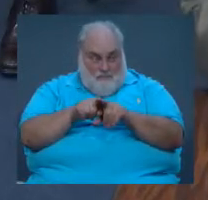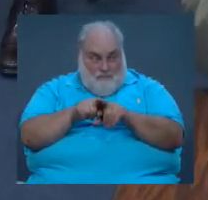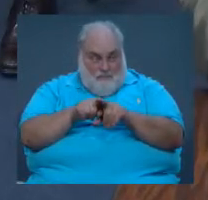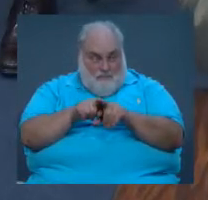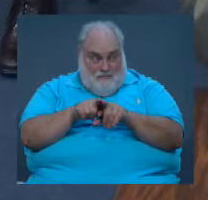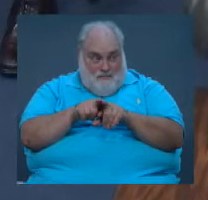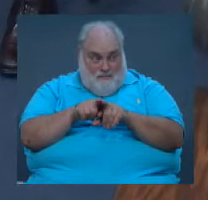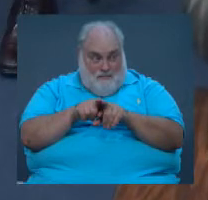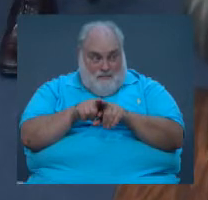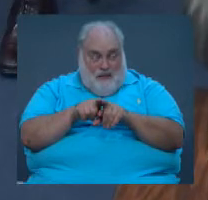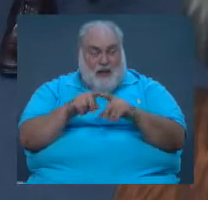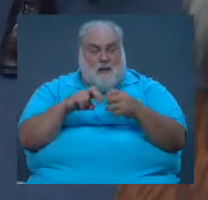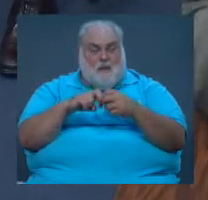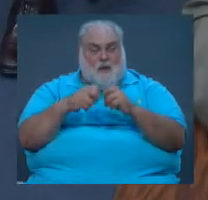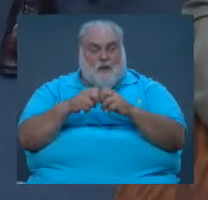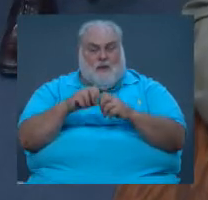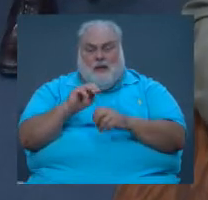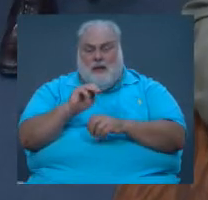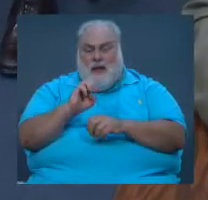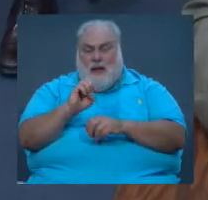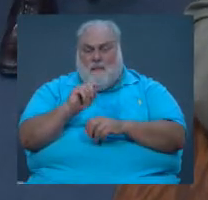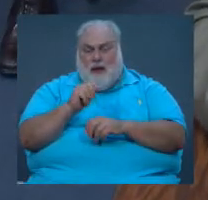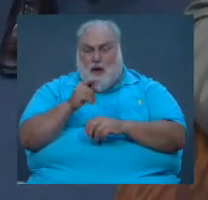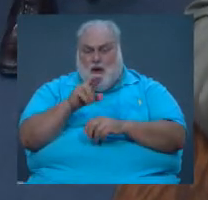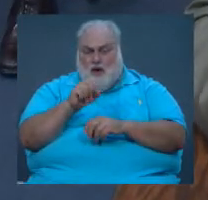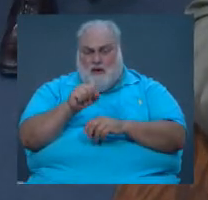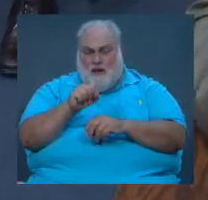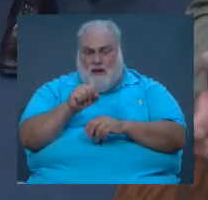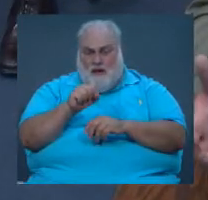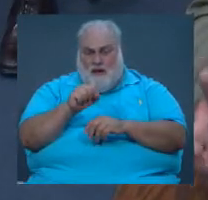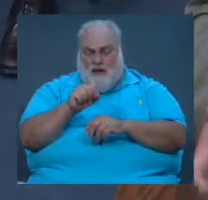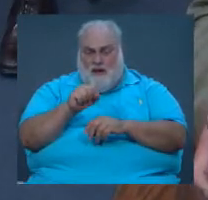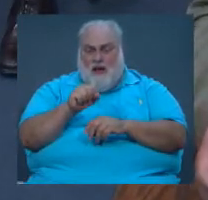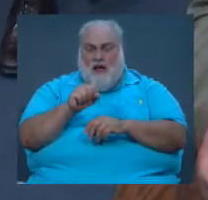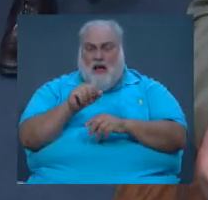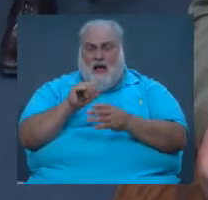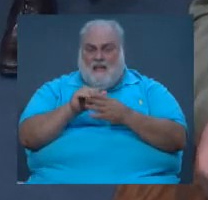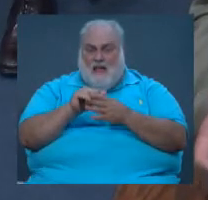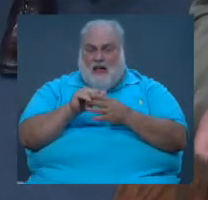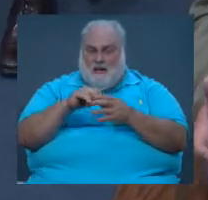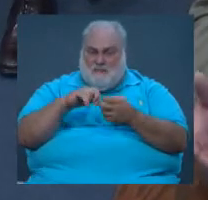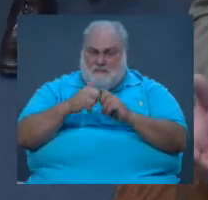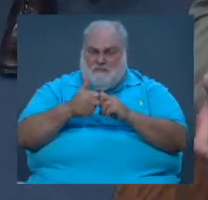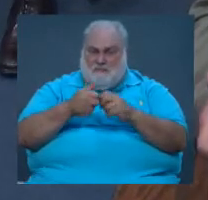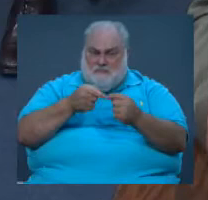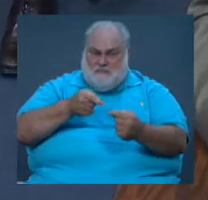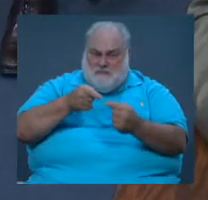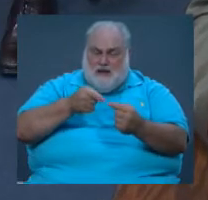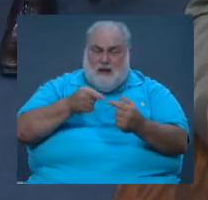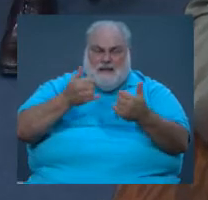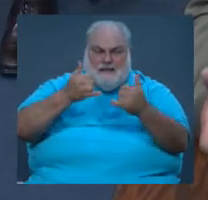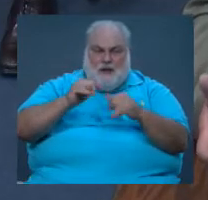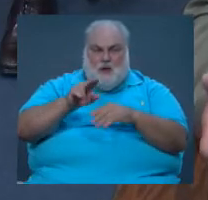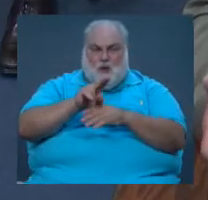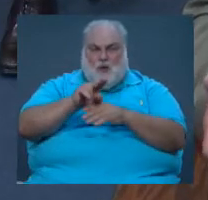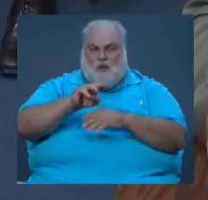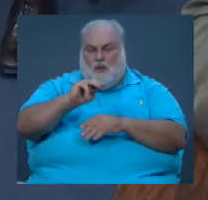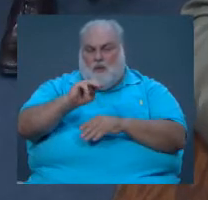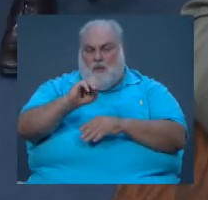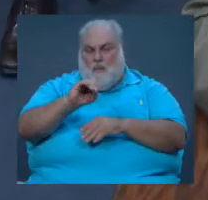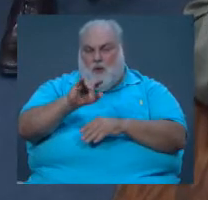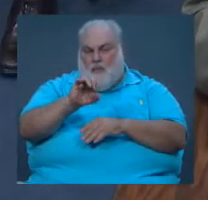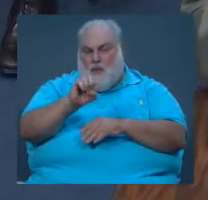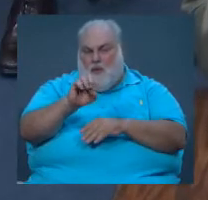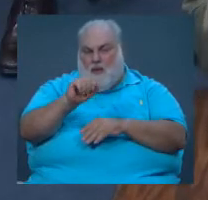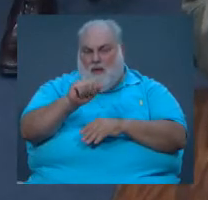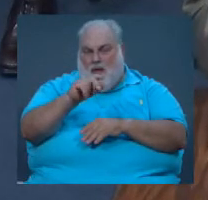We have a lot of issues with the parking meters in the River Market right now, and this will be an additional option that allows people to use your mobile app to pay for parking in the River